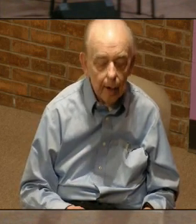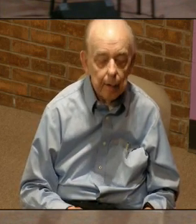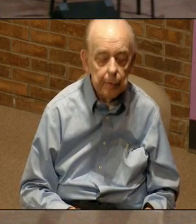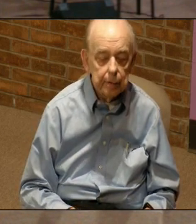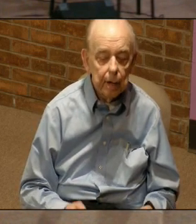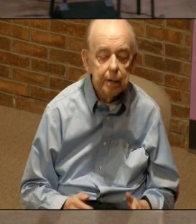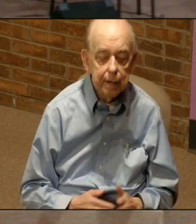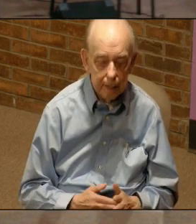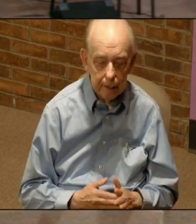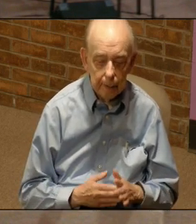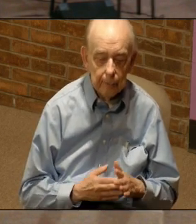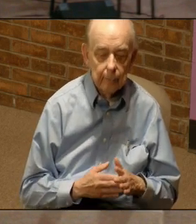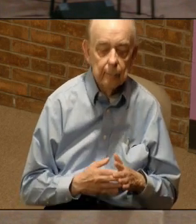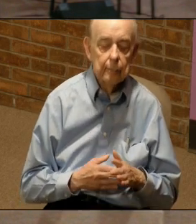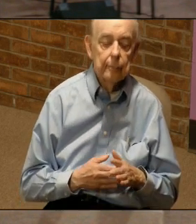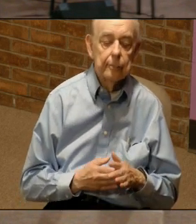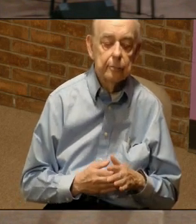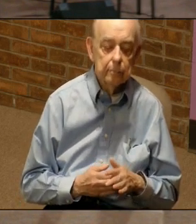again.